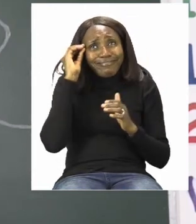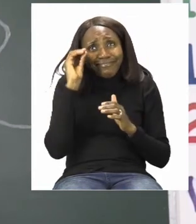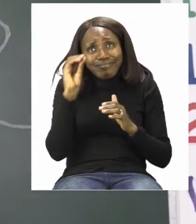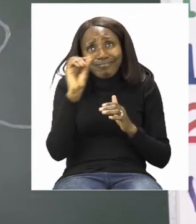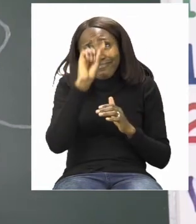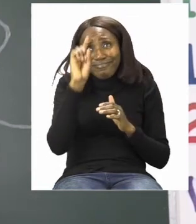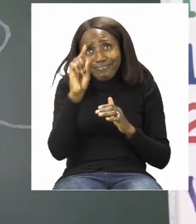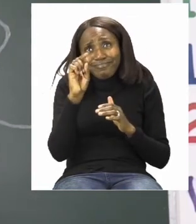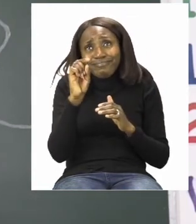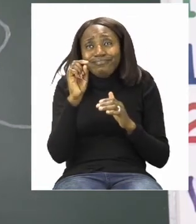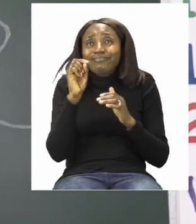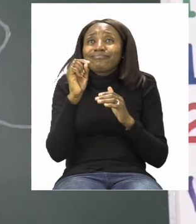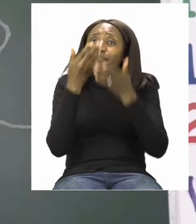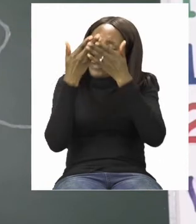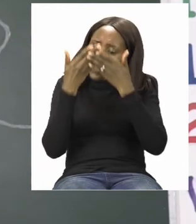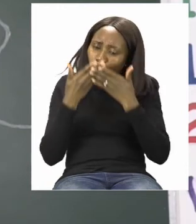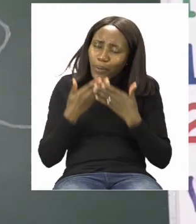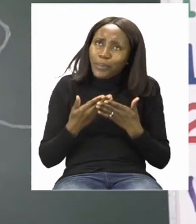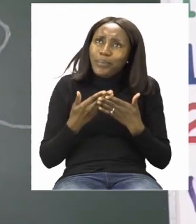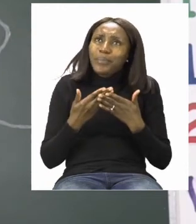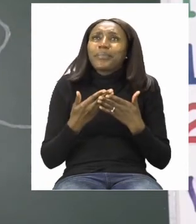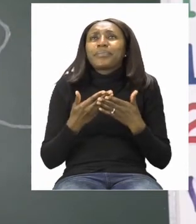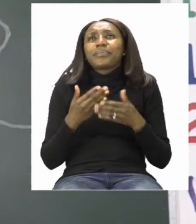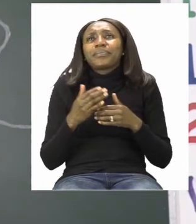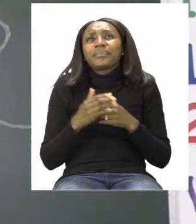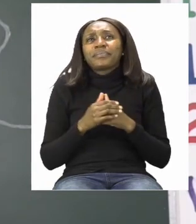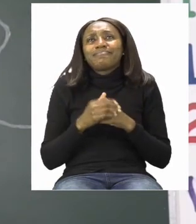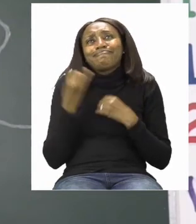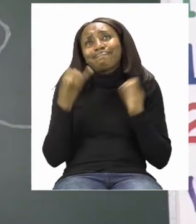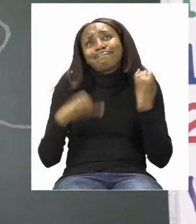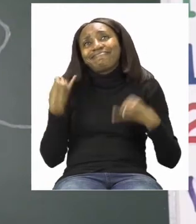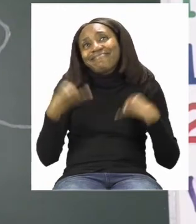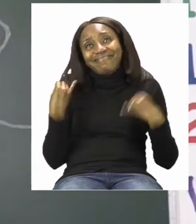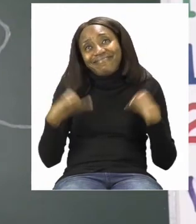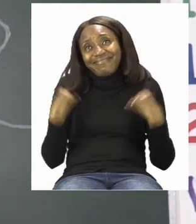okay. You can ask an adult for help. Have fun with both of your